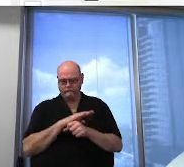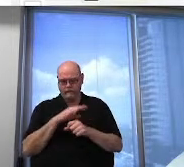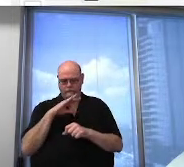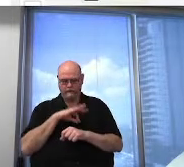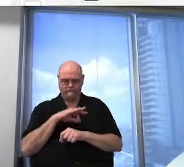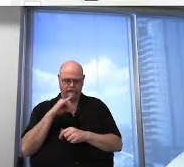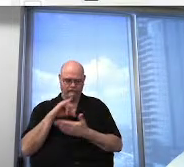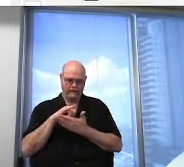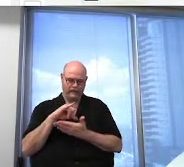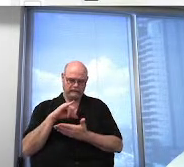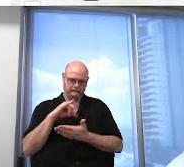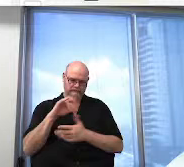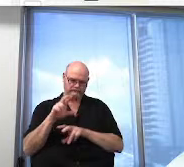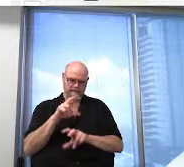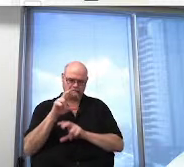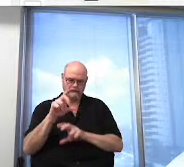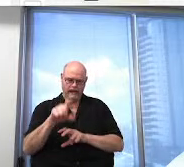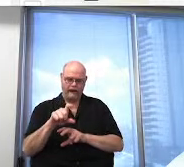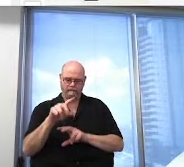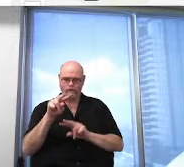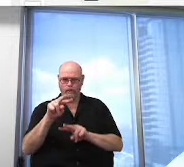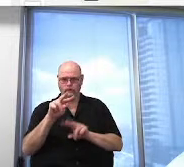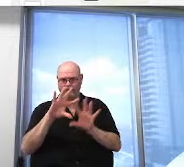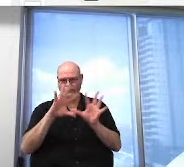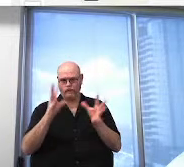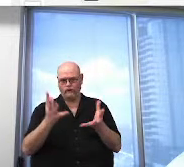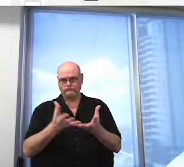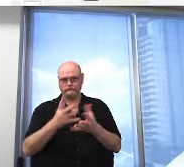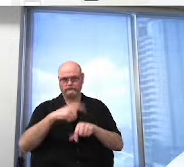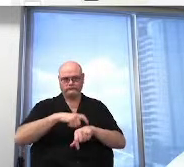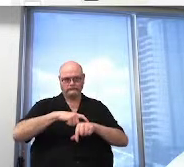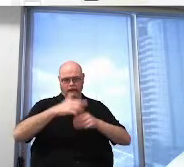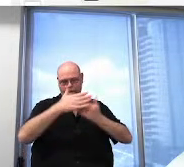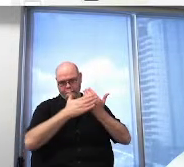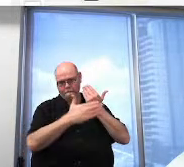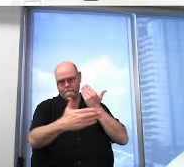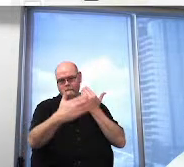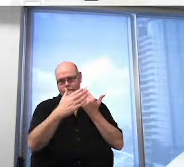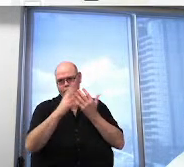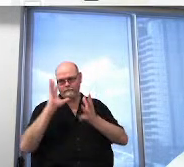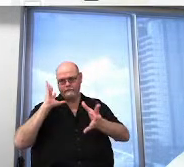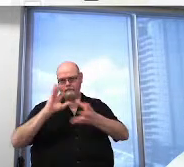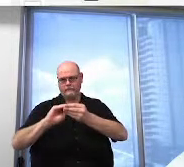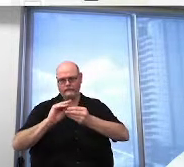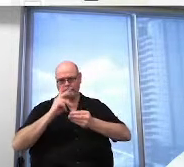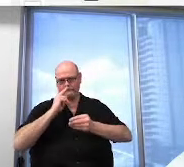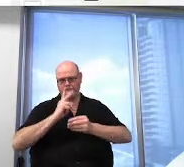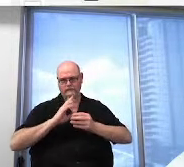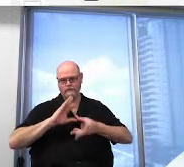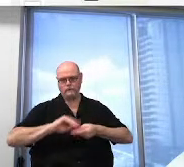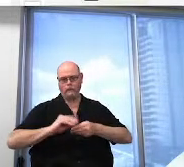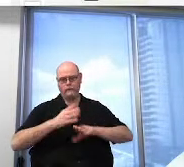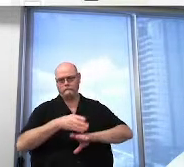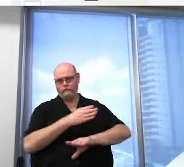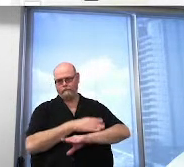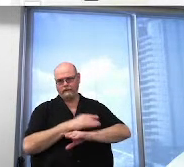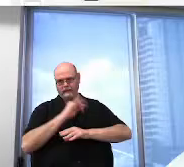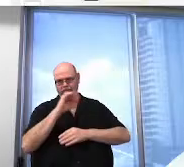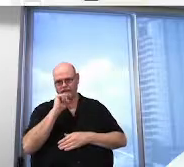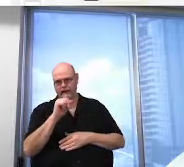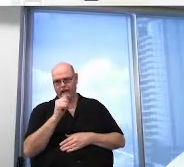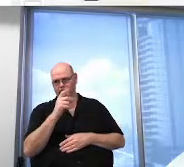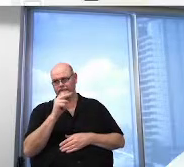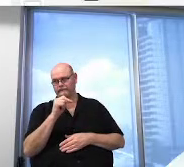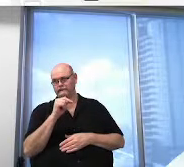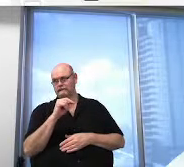full benefit from an investment. One has to look at the larger passage of time in order to see the total improvement. Otherwise, one